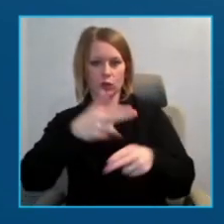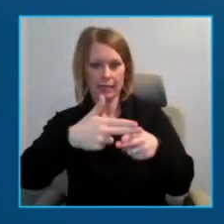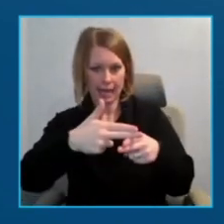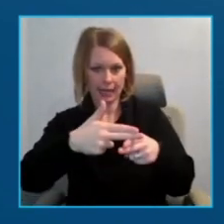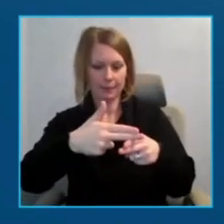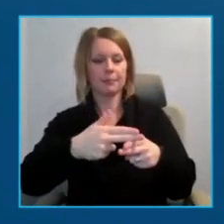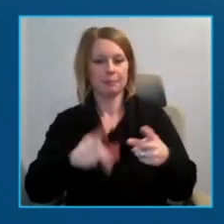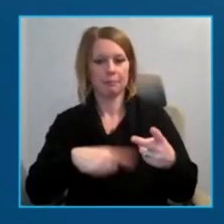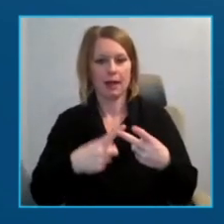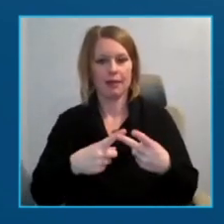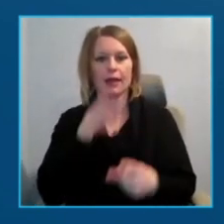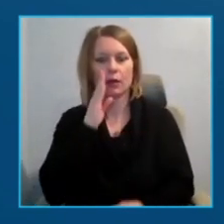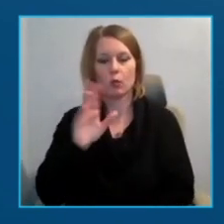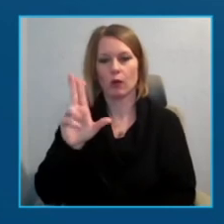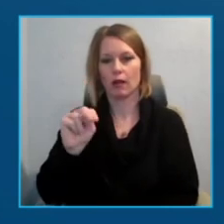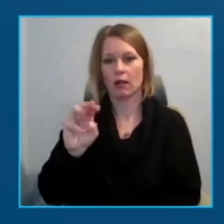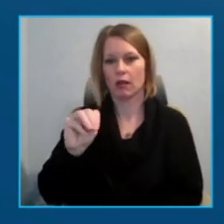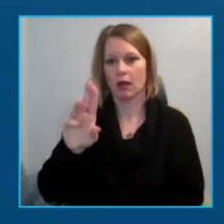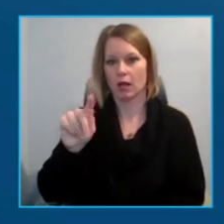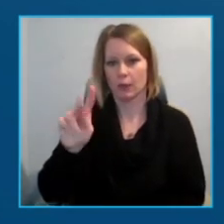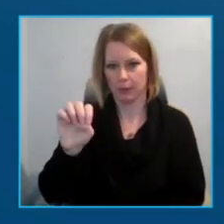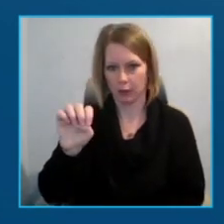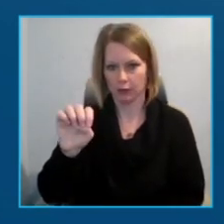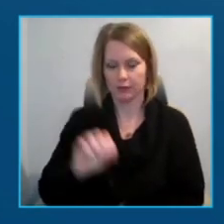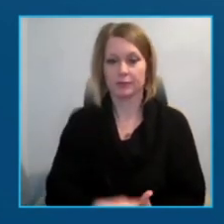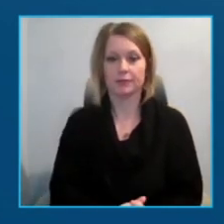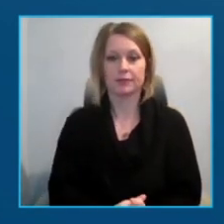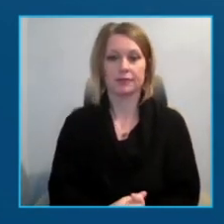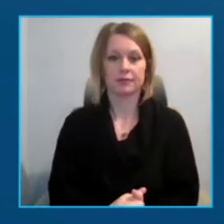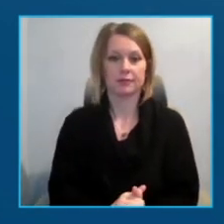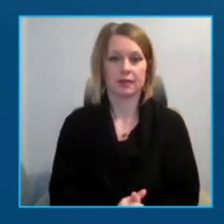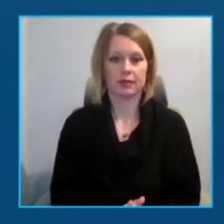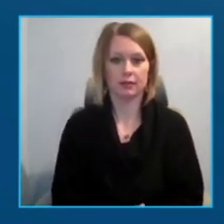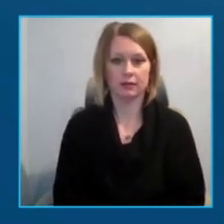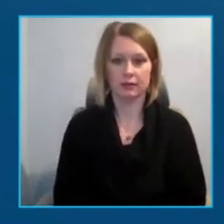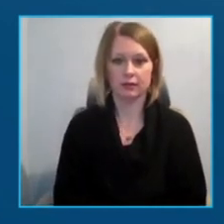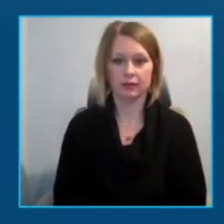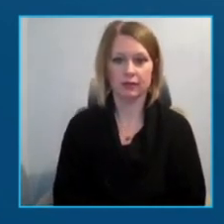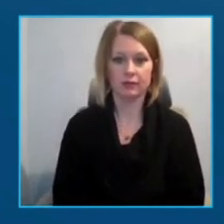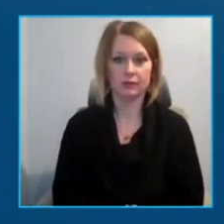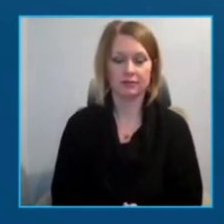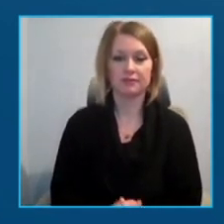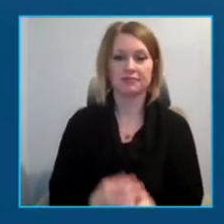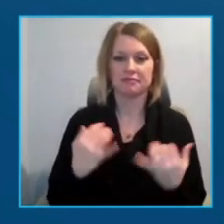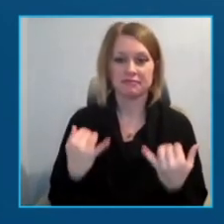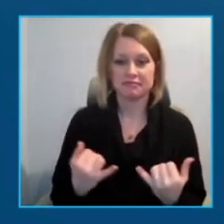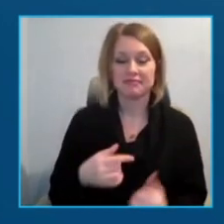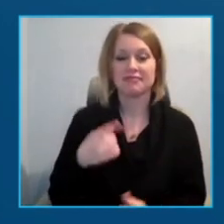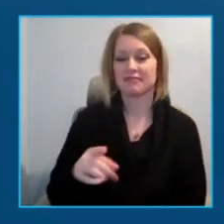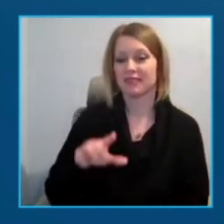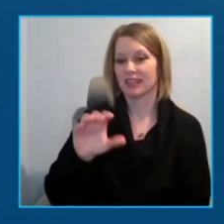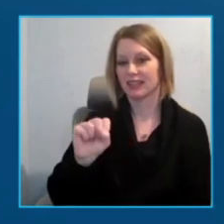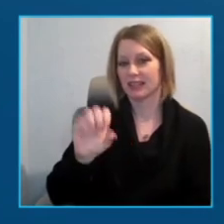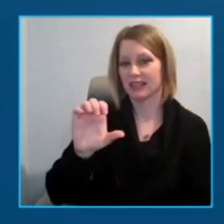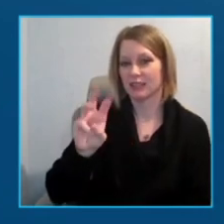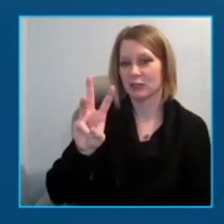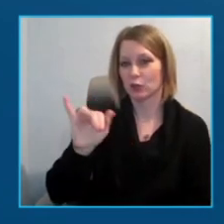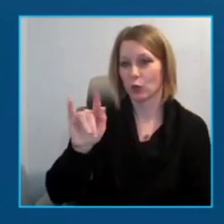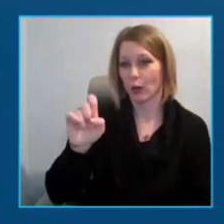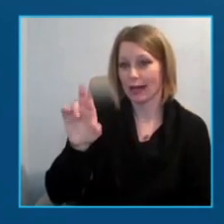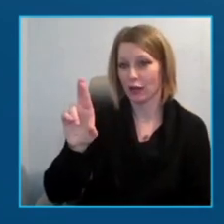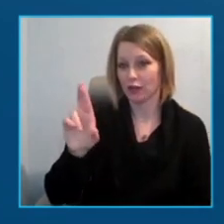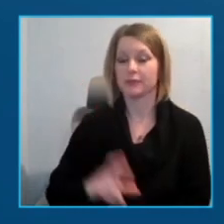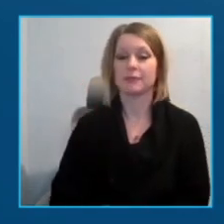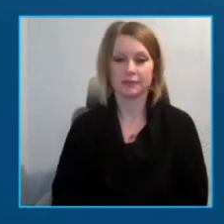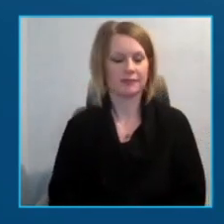recognizes Ms. Susan Swiker for a motion. Thank you, Madam Chair.